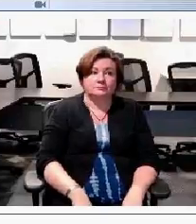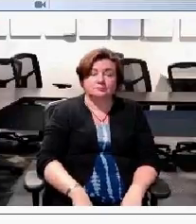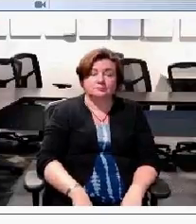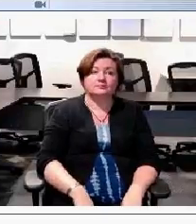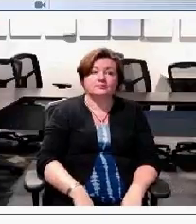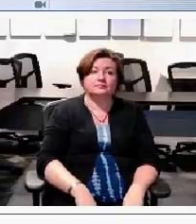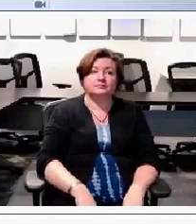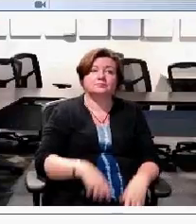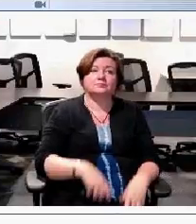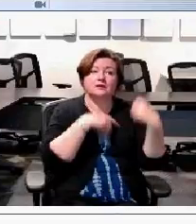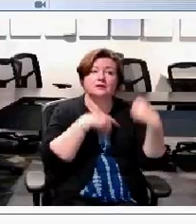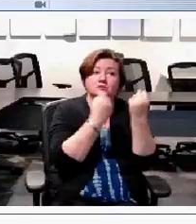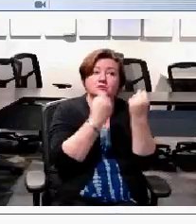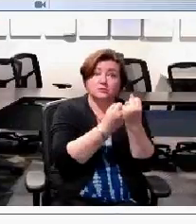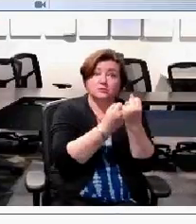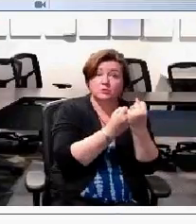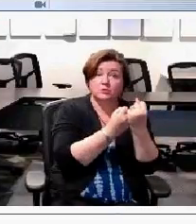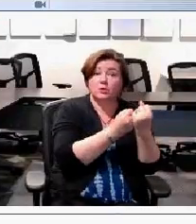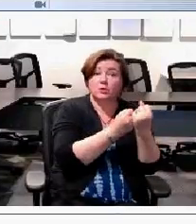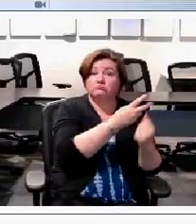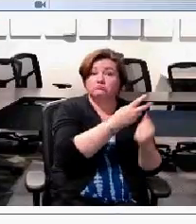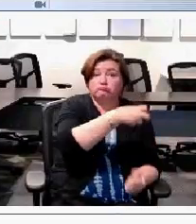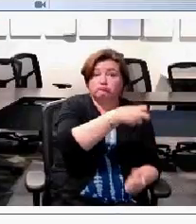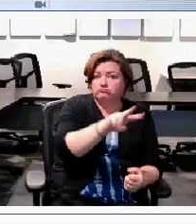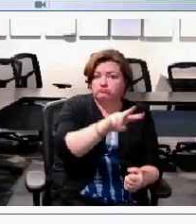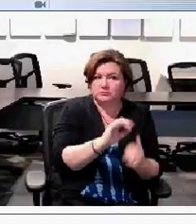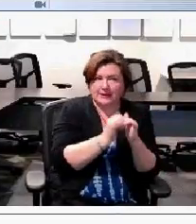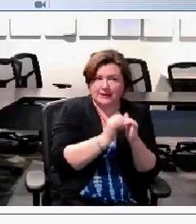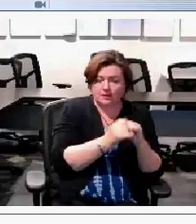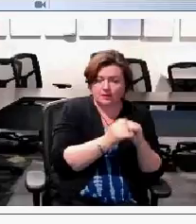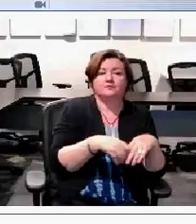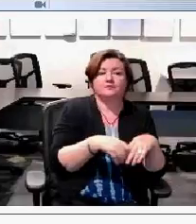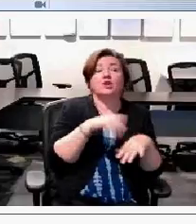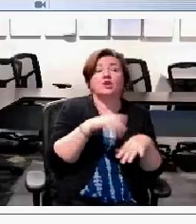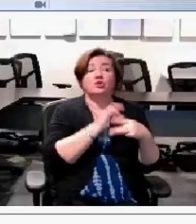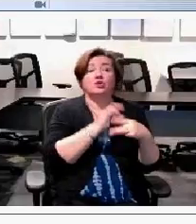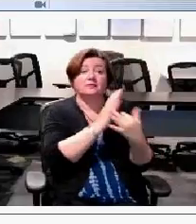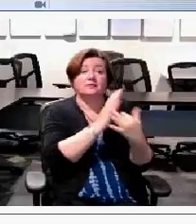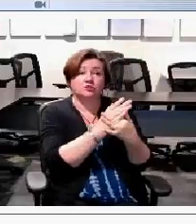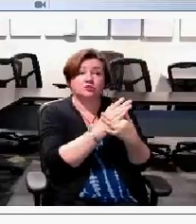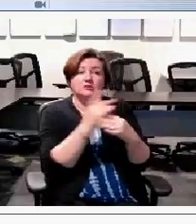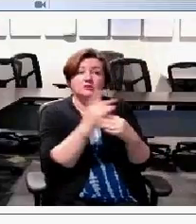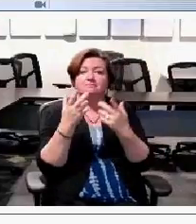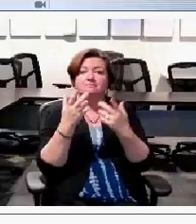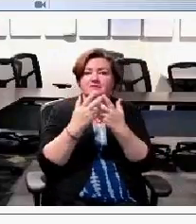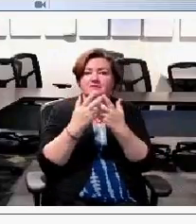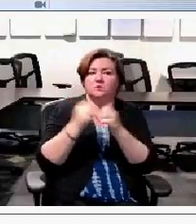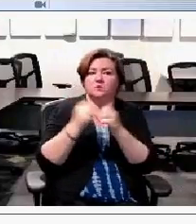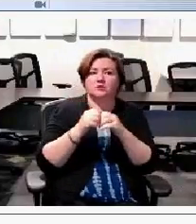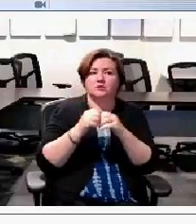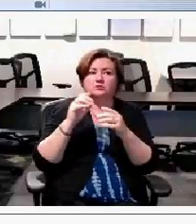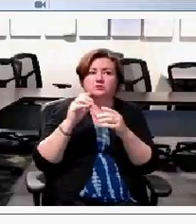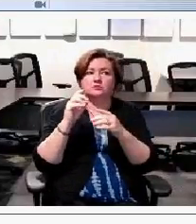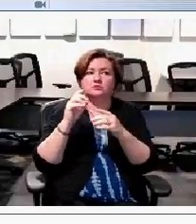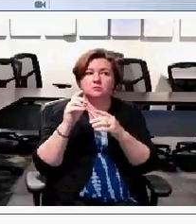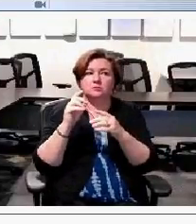facilitator. In the journey, Connect Society's early intervention program aligns with the International Joint Committee and Hearing Principles